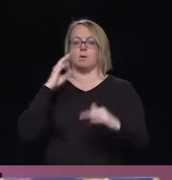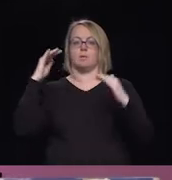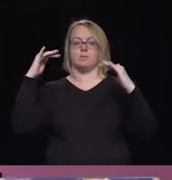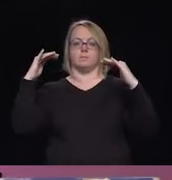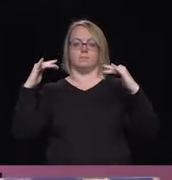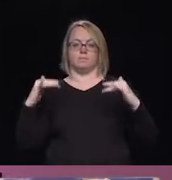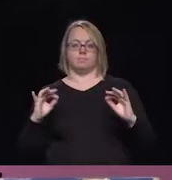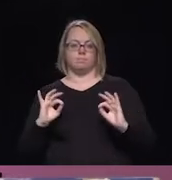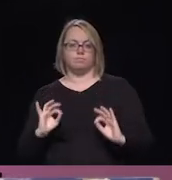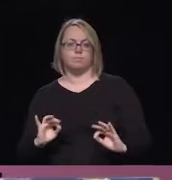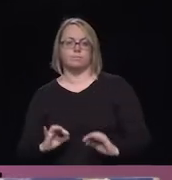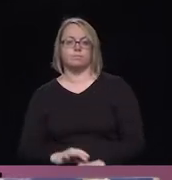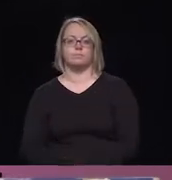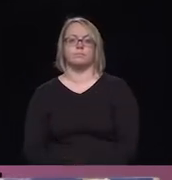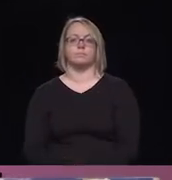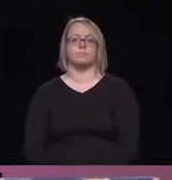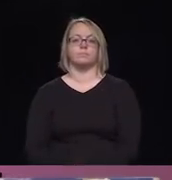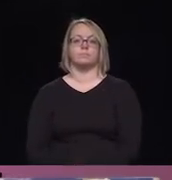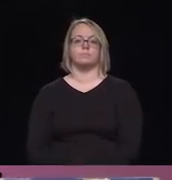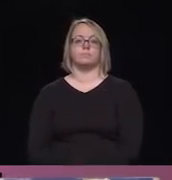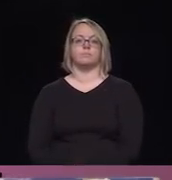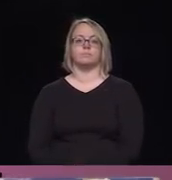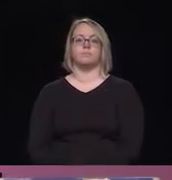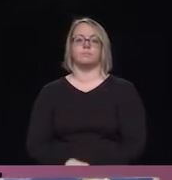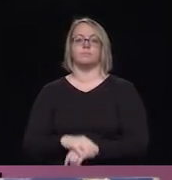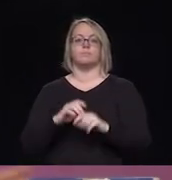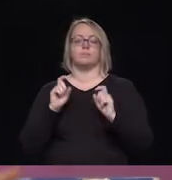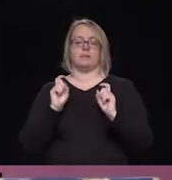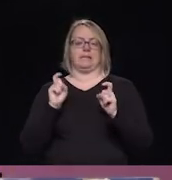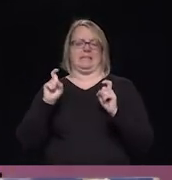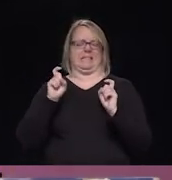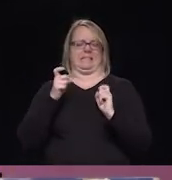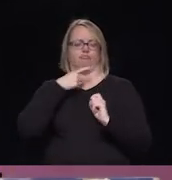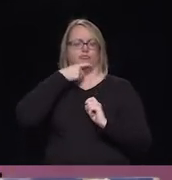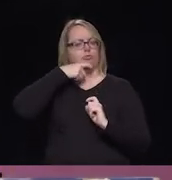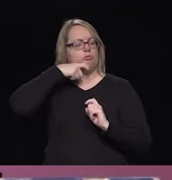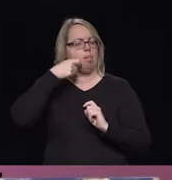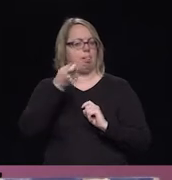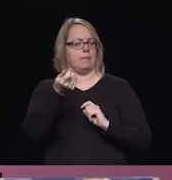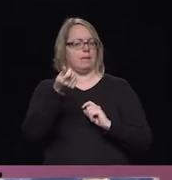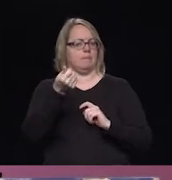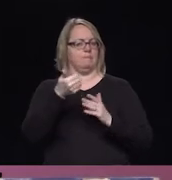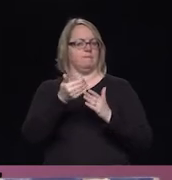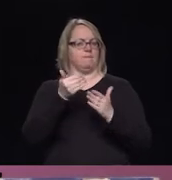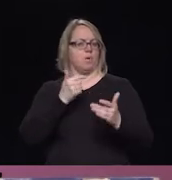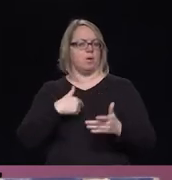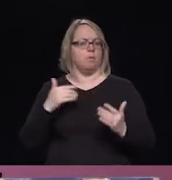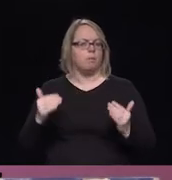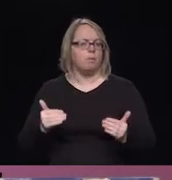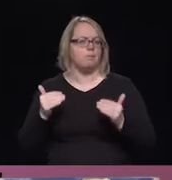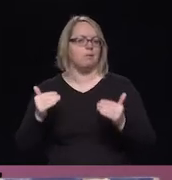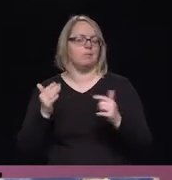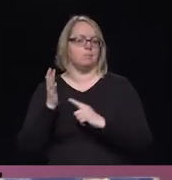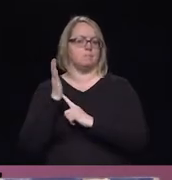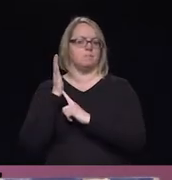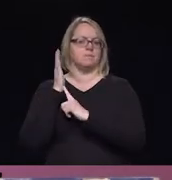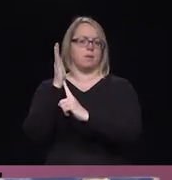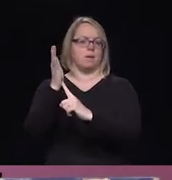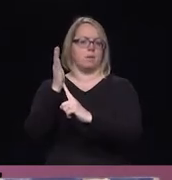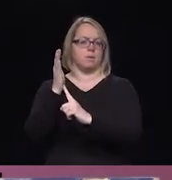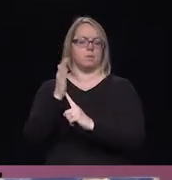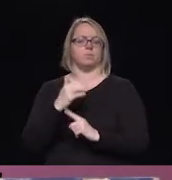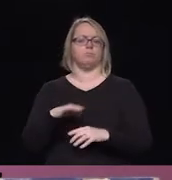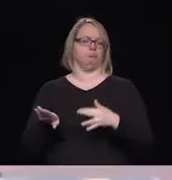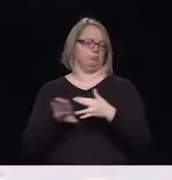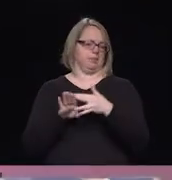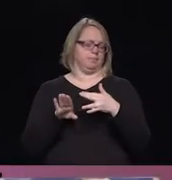We're going to add some detailing to the water and also the sailboat. So you can take a couple of minutes to let everything dry before we do